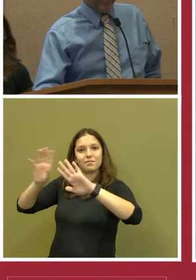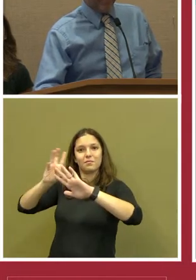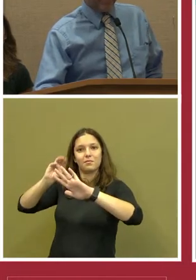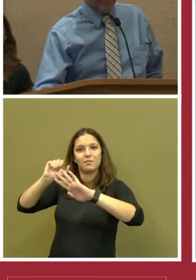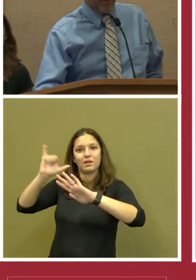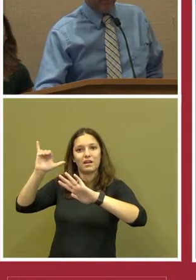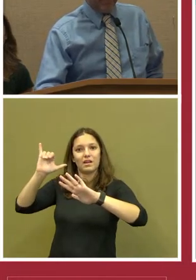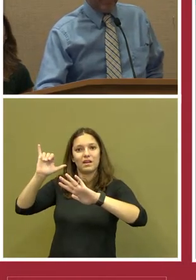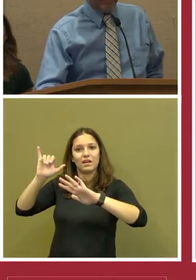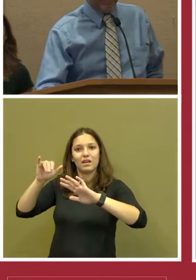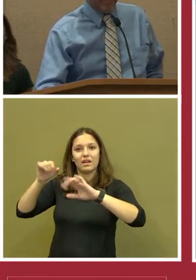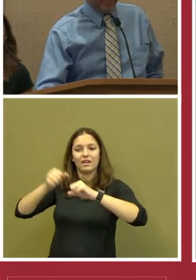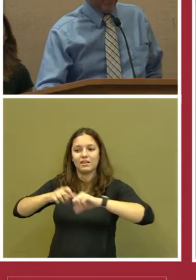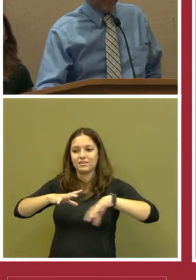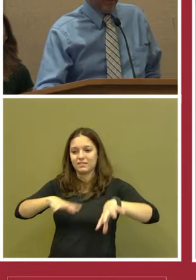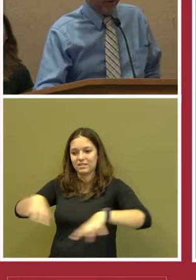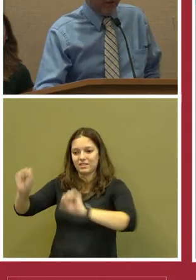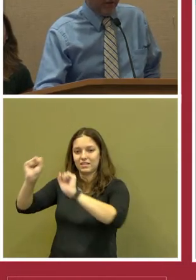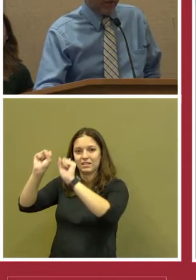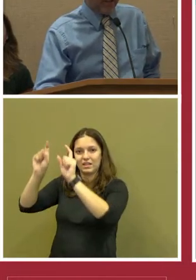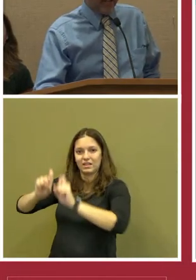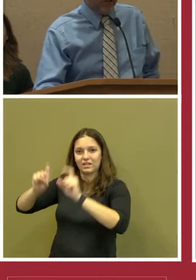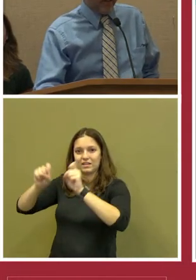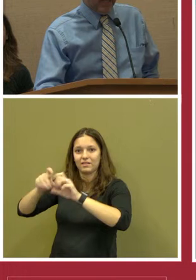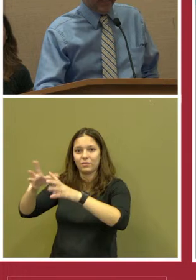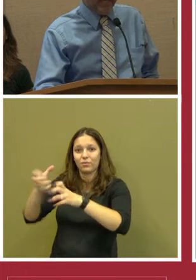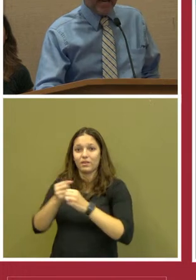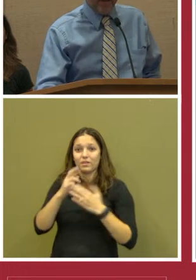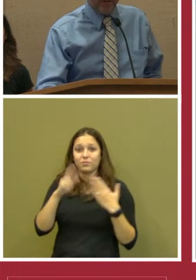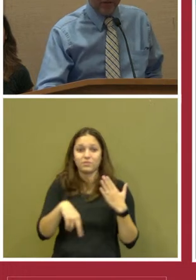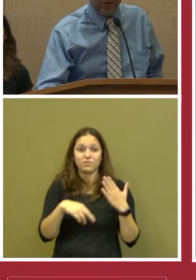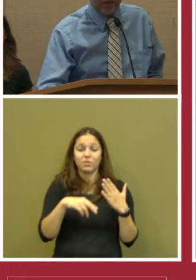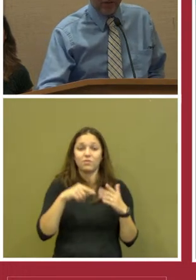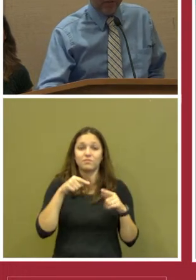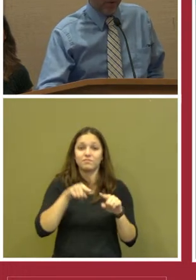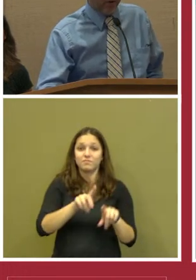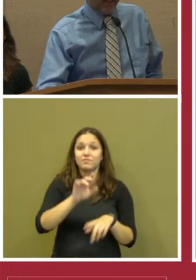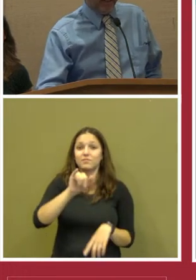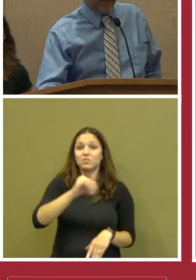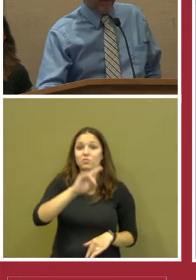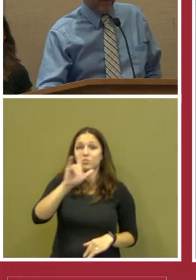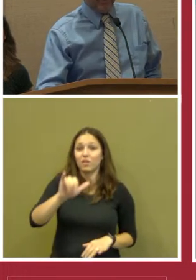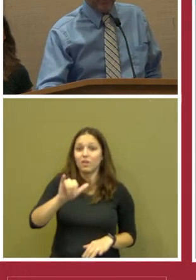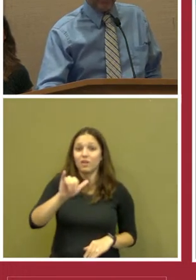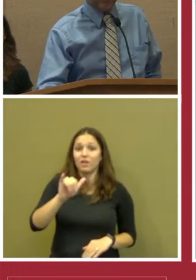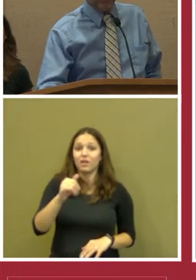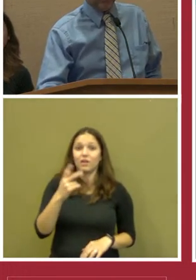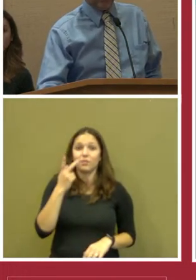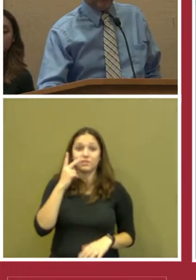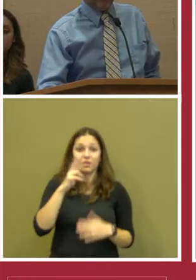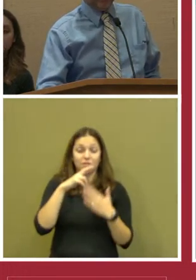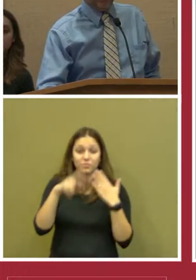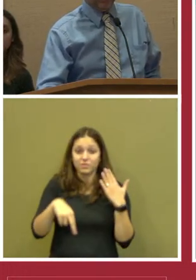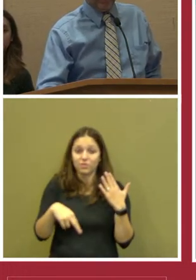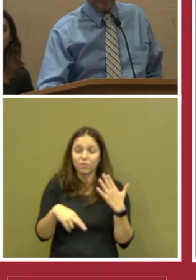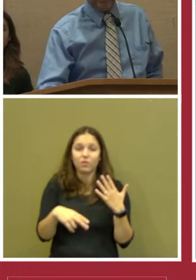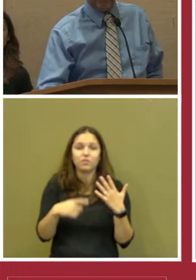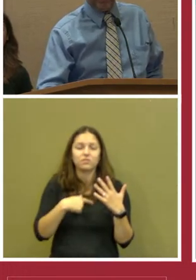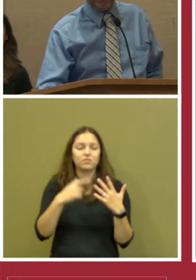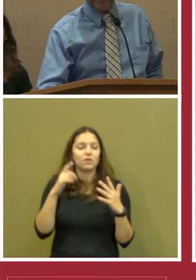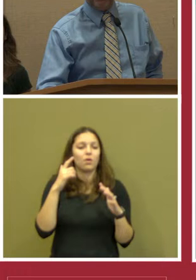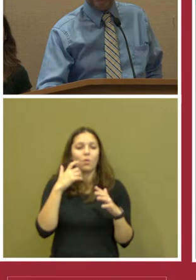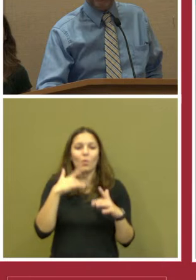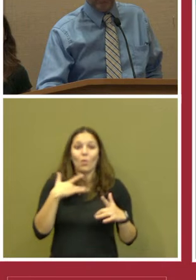and have them take all of these exams. And then we get our results in July. And the results started to pour in. And we just were